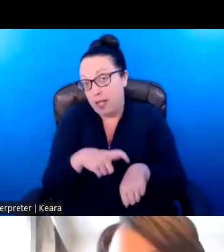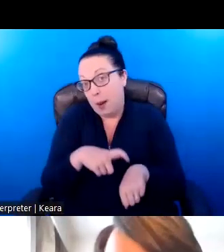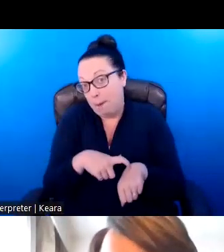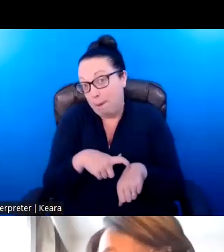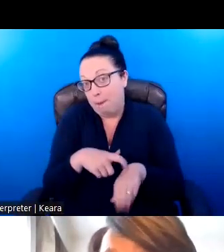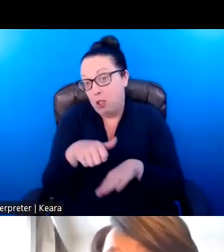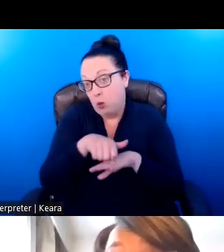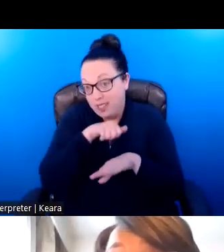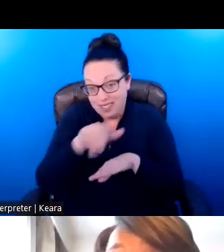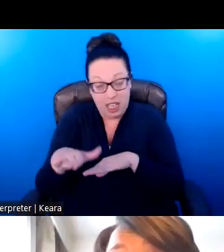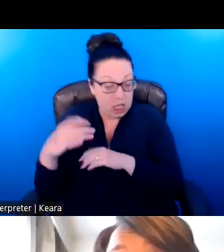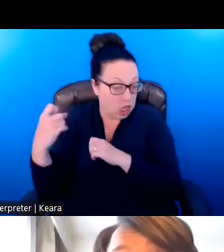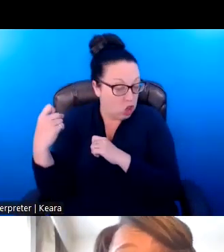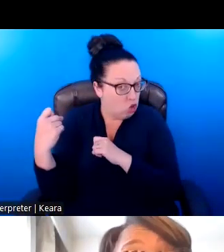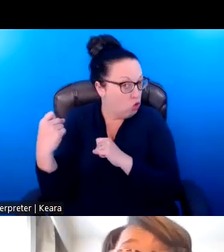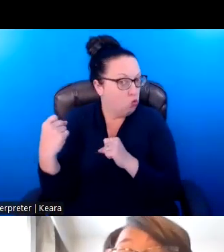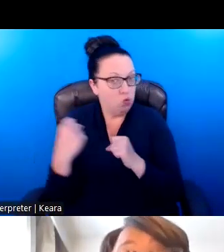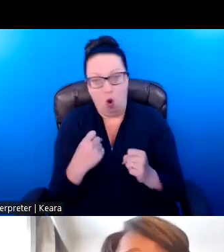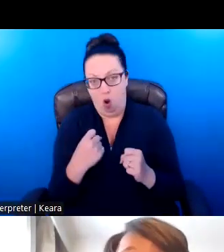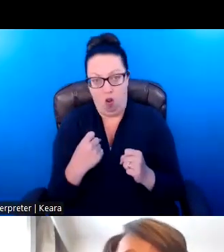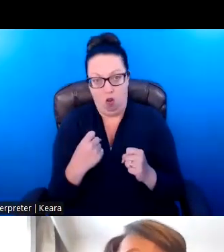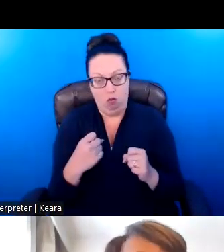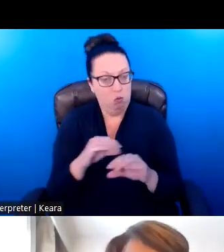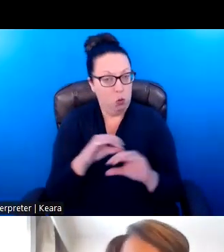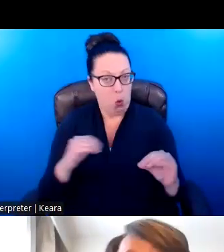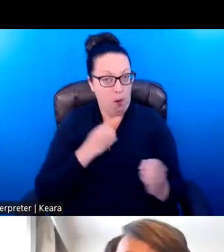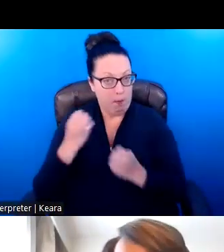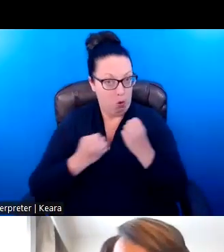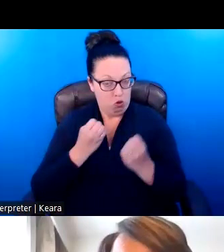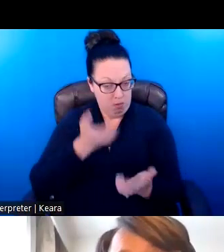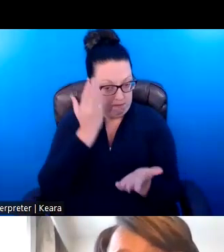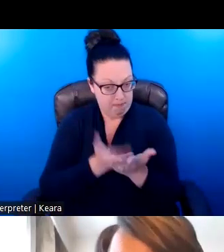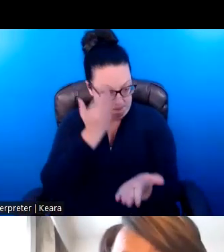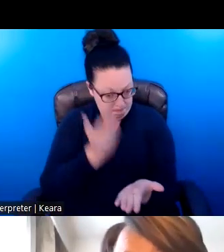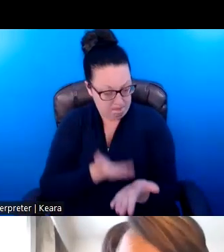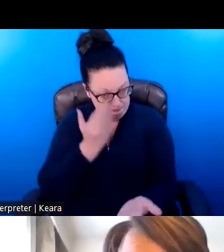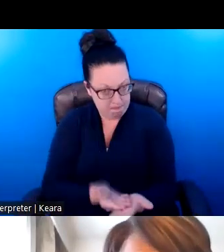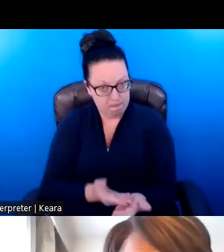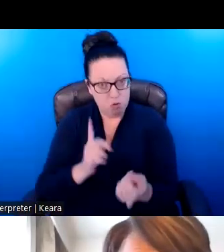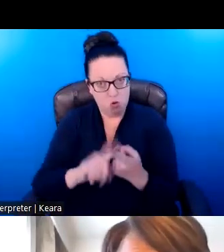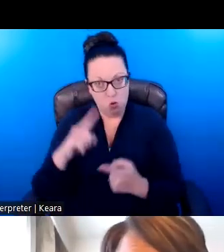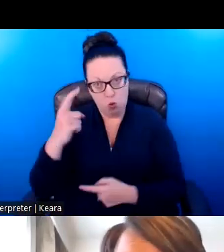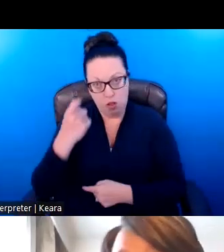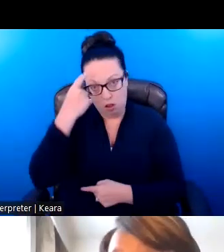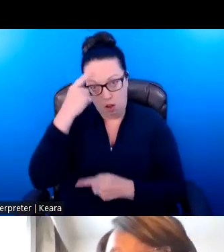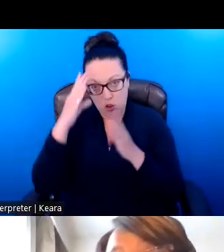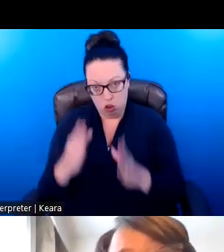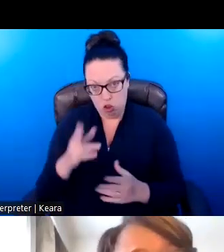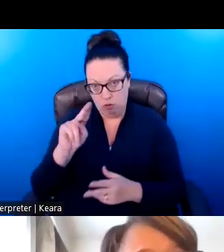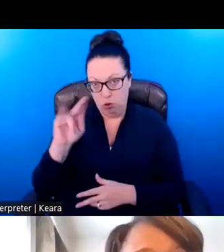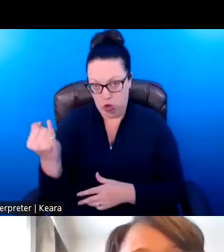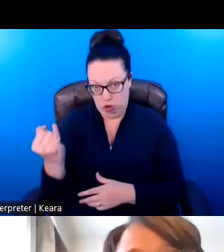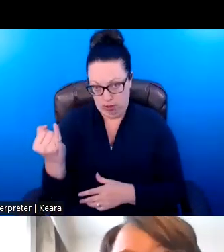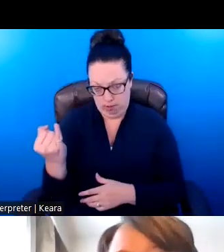send a very strong, without emotions, but the facts, to the governor of New Jersey. And that